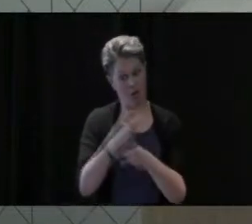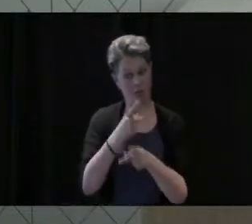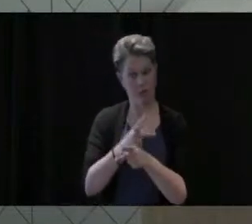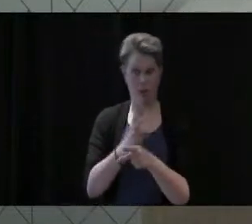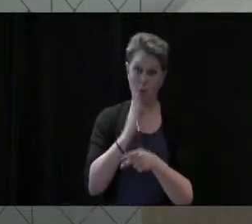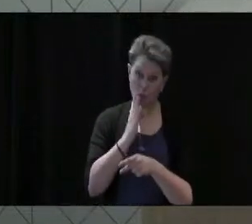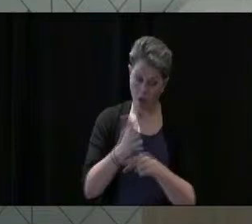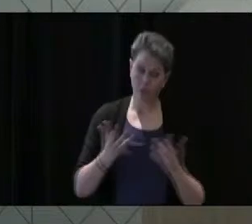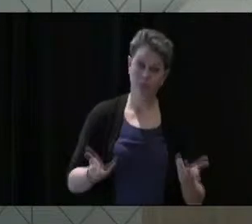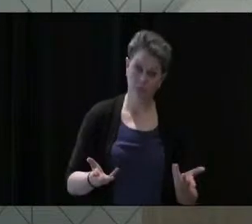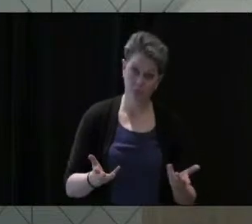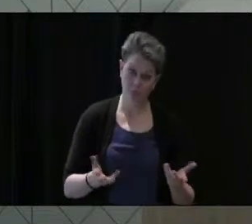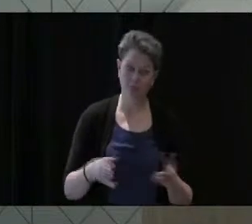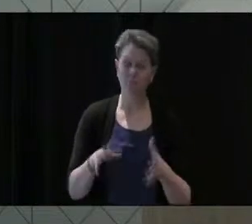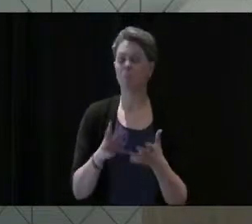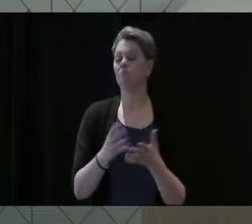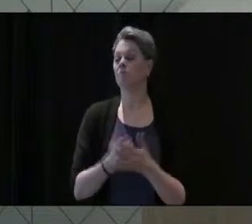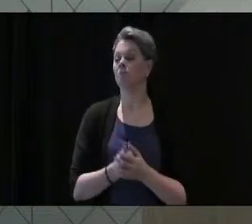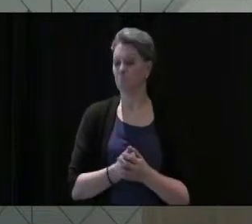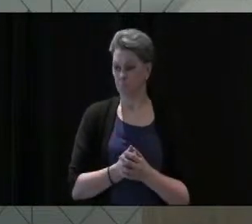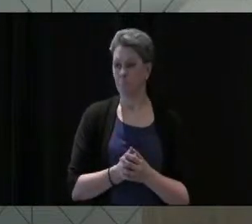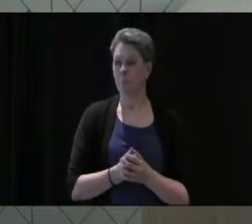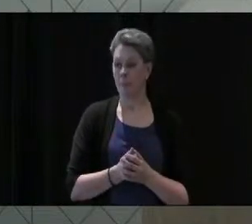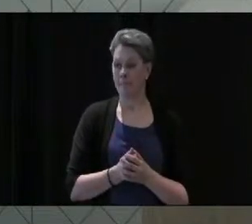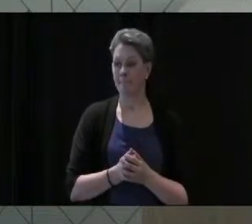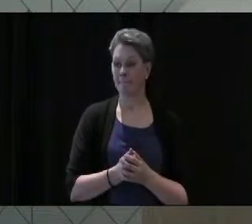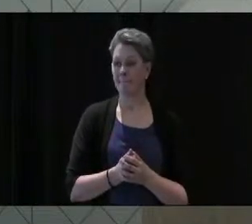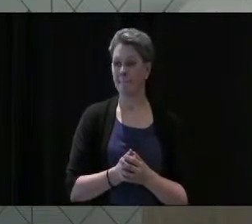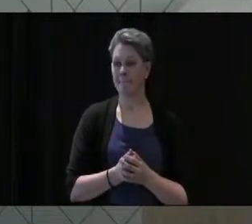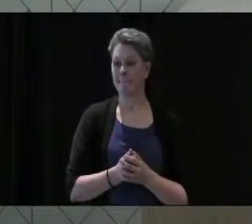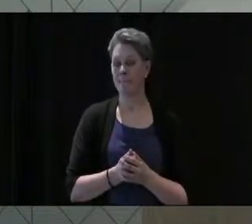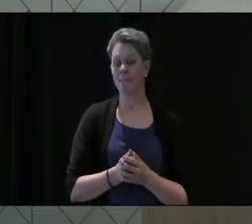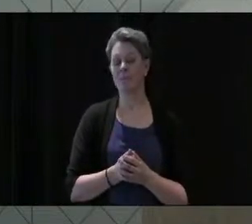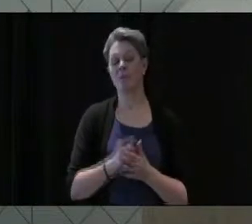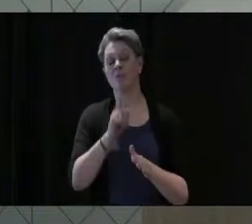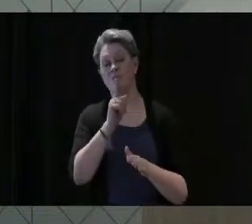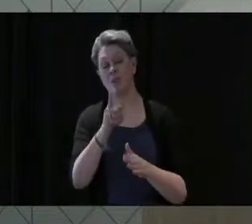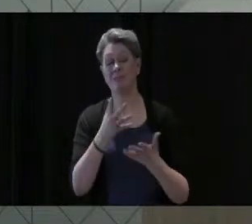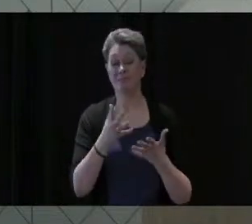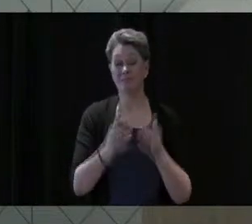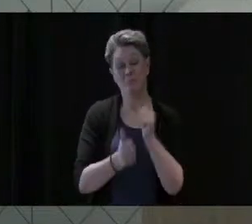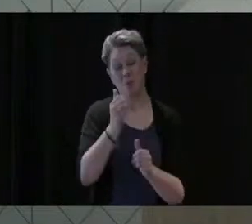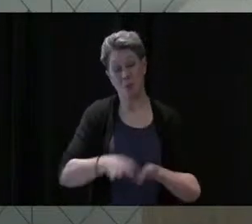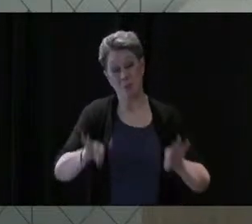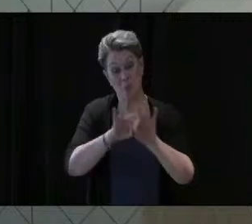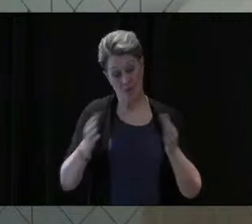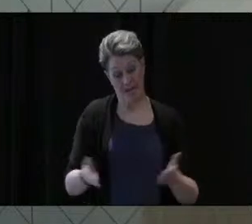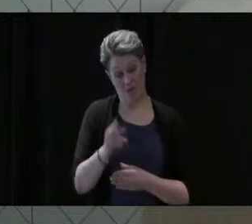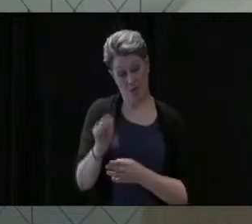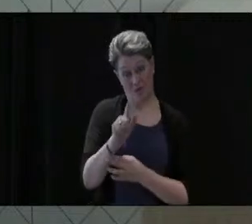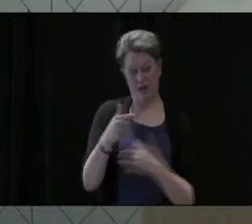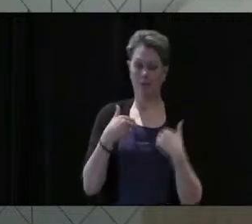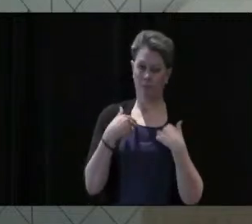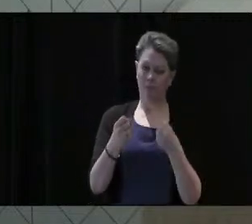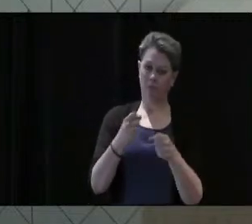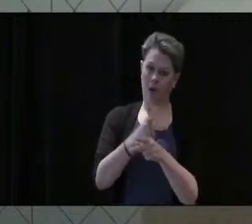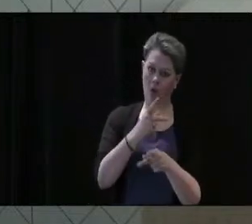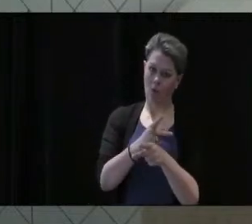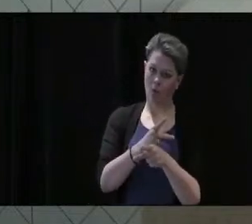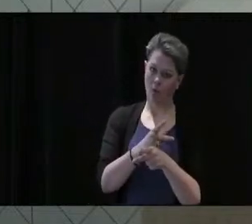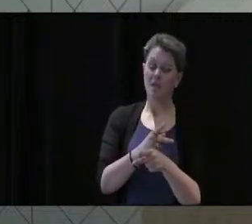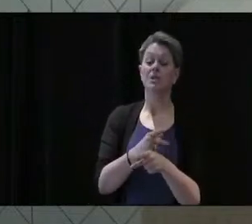many of the important expenditure envelopes, health being the most important one. So they are aware